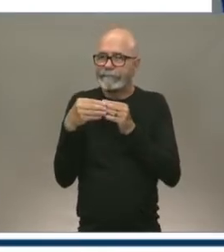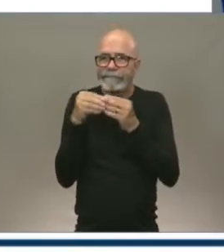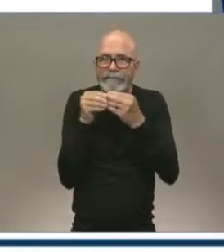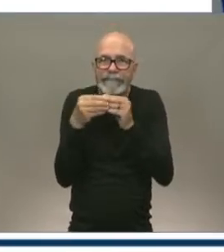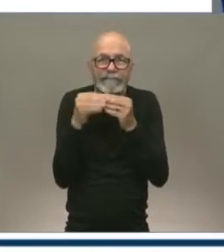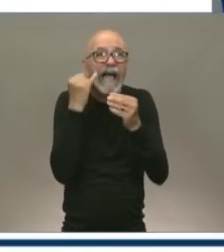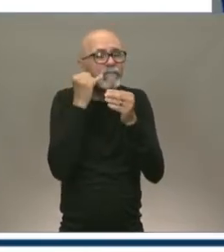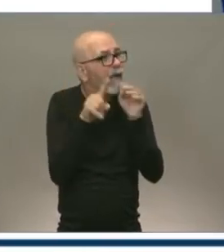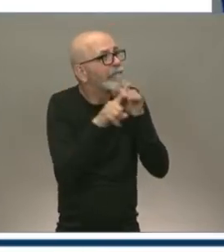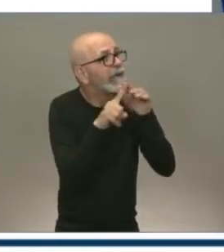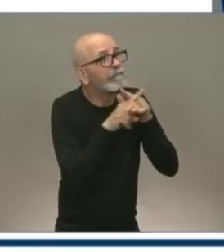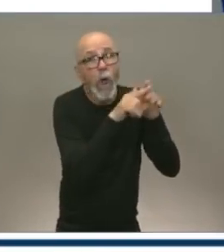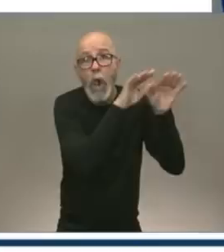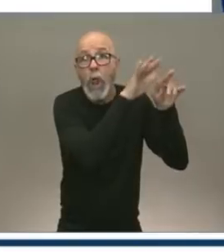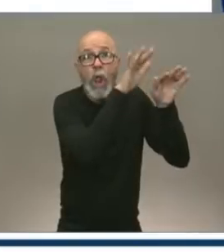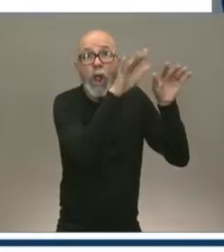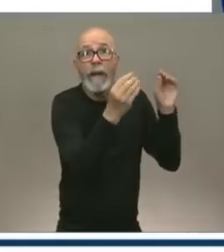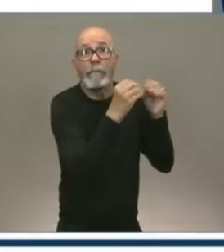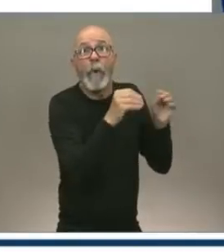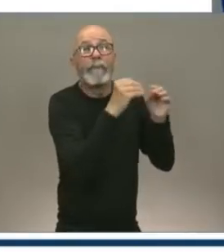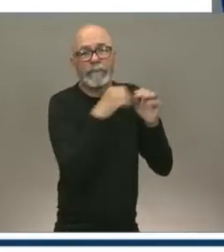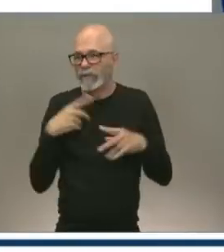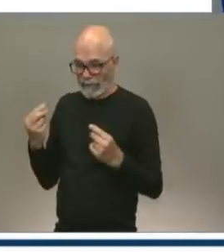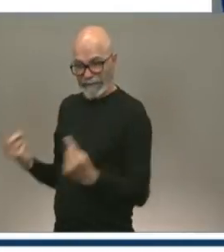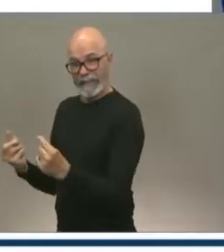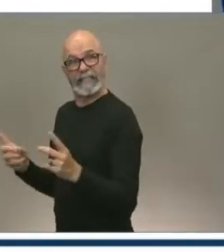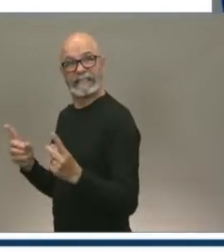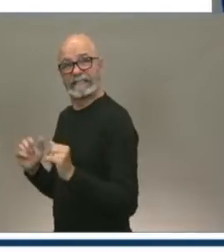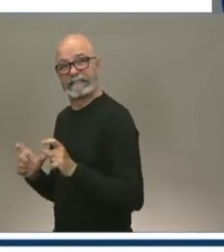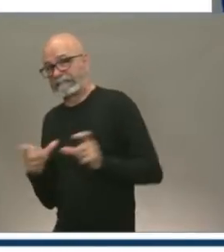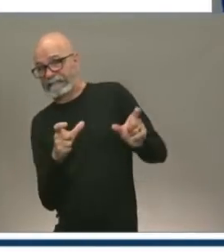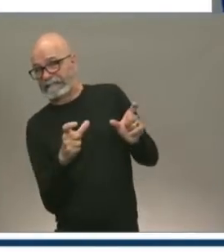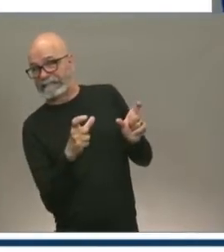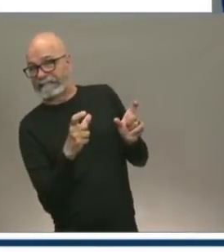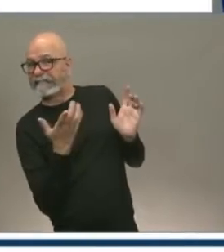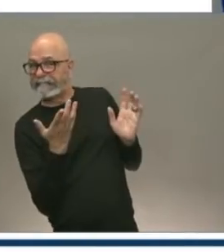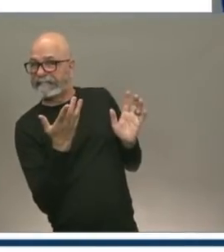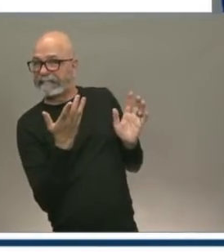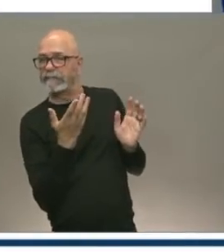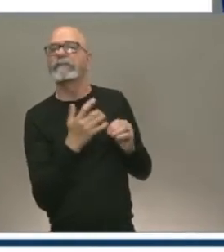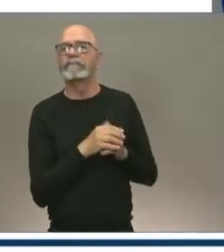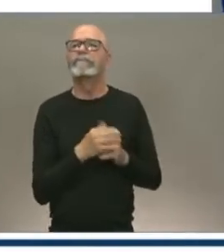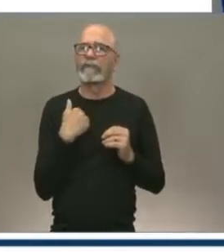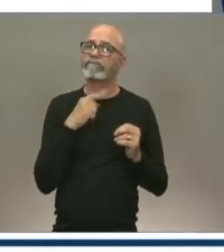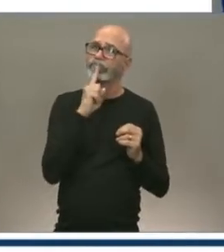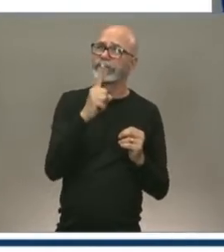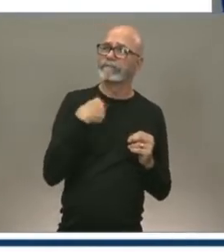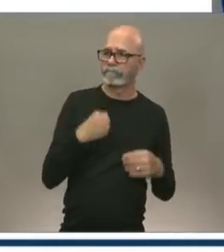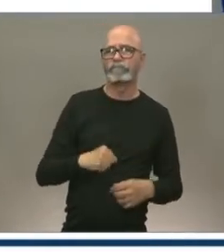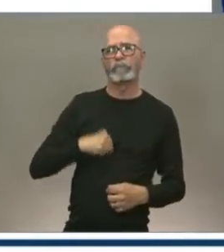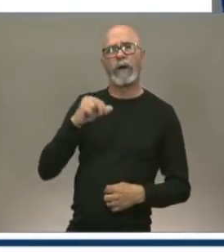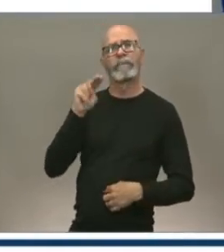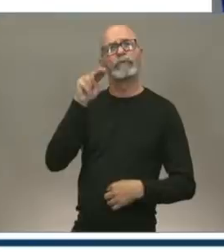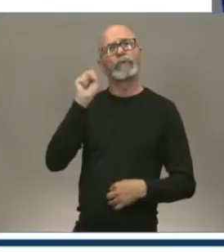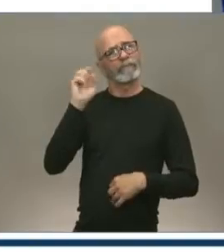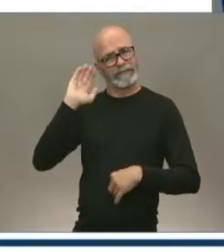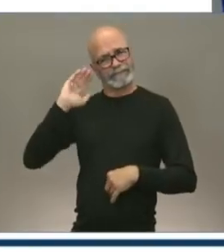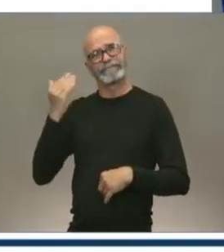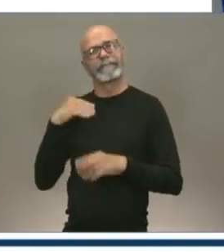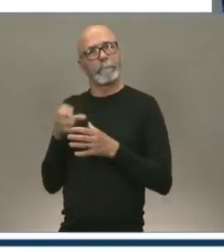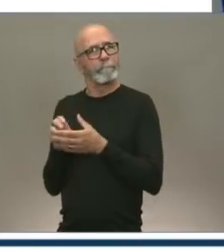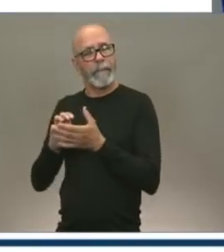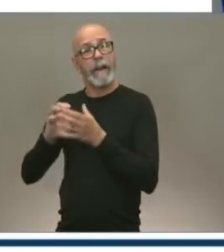act. That's what we're doing today. Let's be proud of our success here in keeping the case numbers low and most